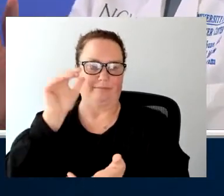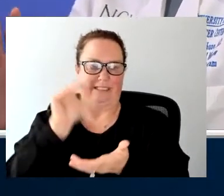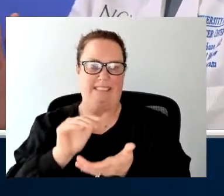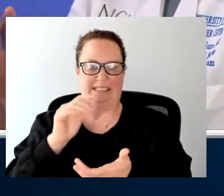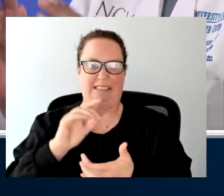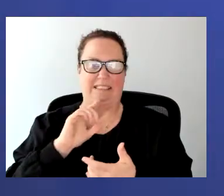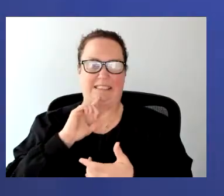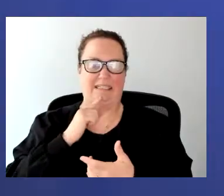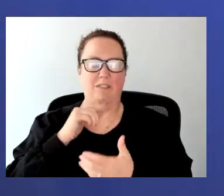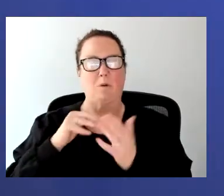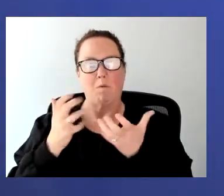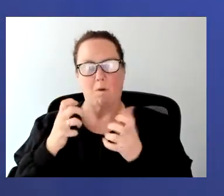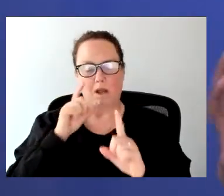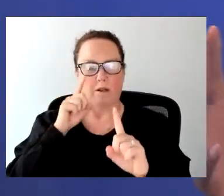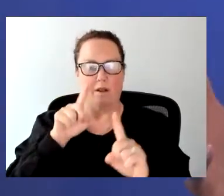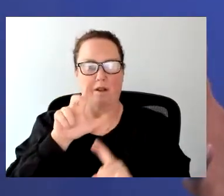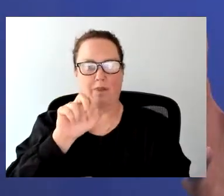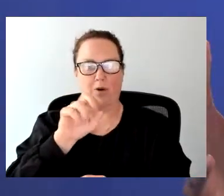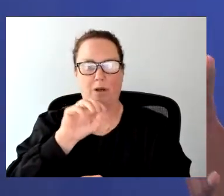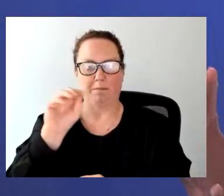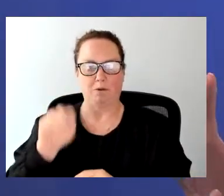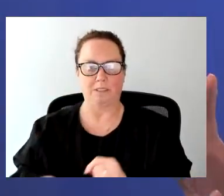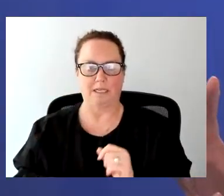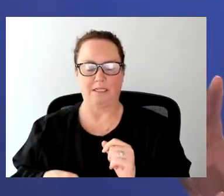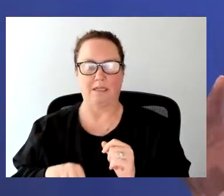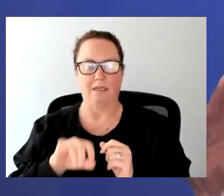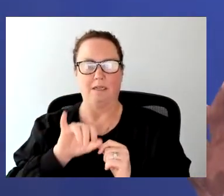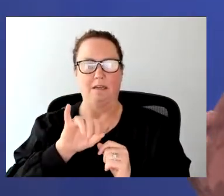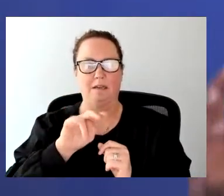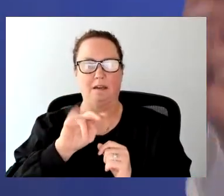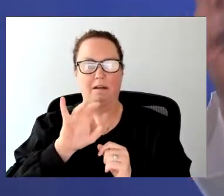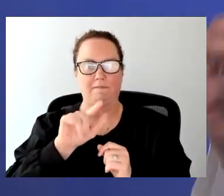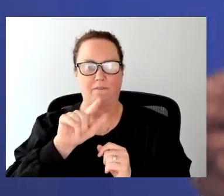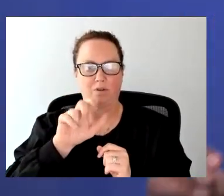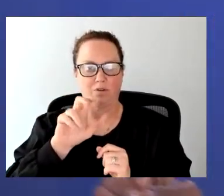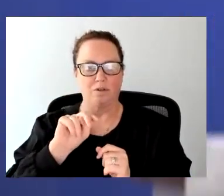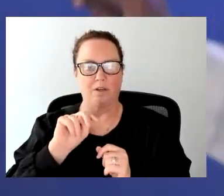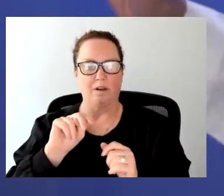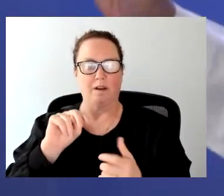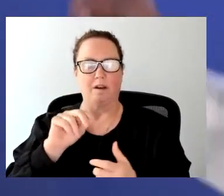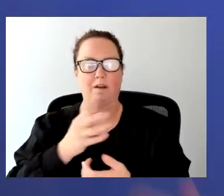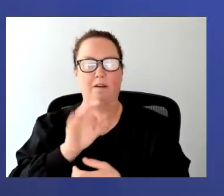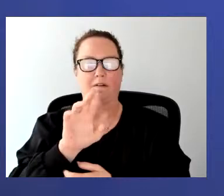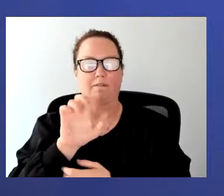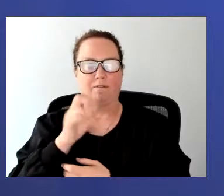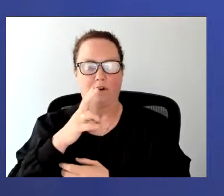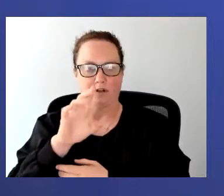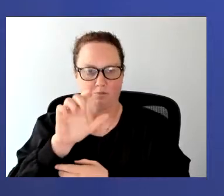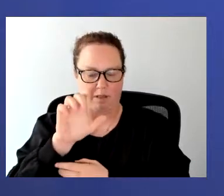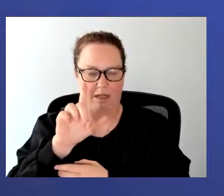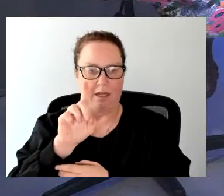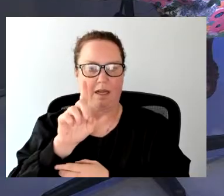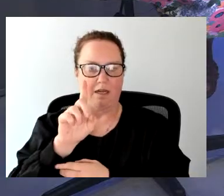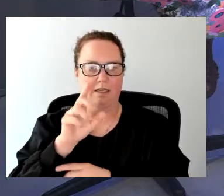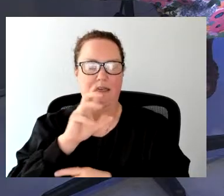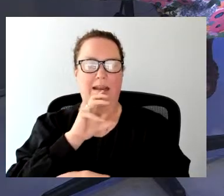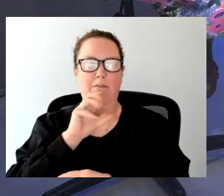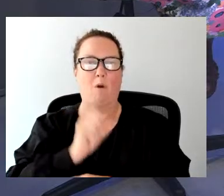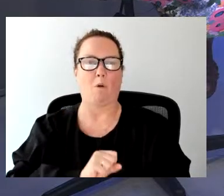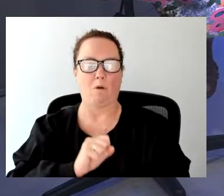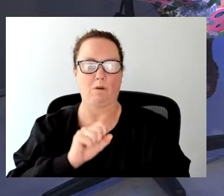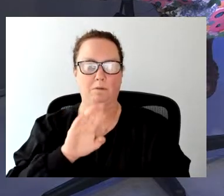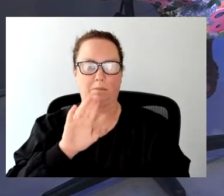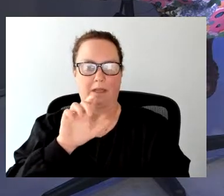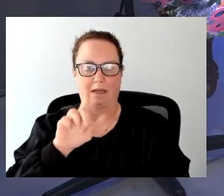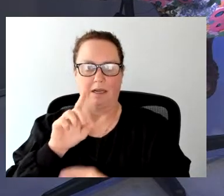than 30% sickle cells by infusing fresh blood from donors and taking out the old blood. Okay. Yeah. And we'll get into gene therapy